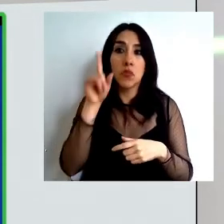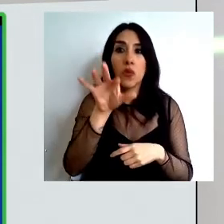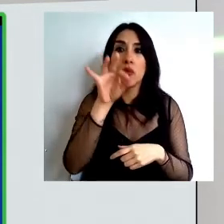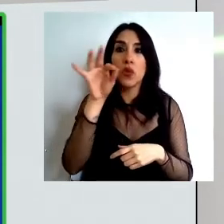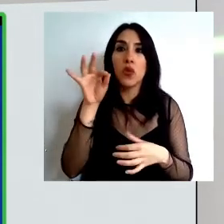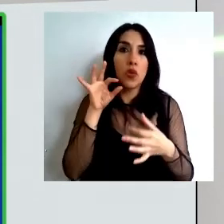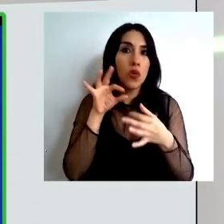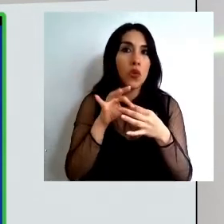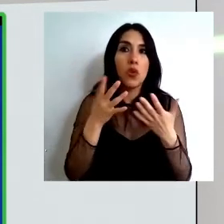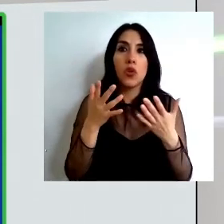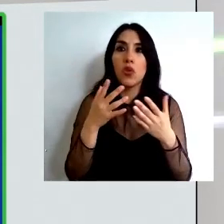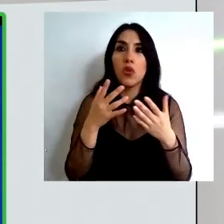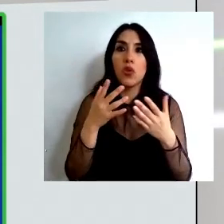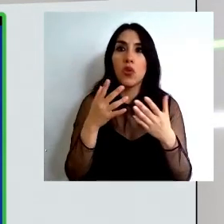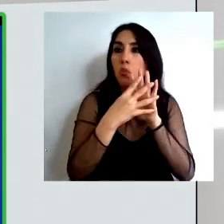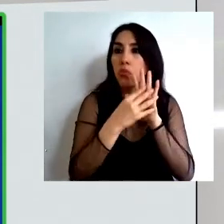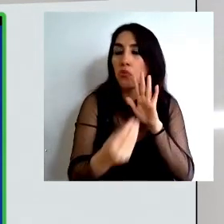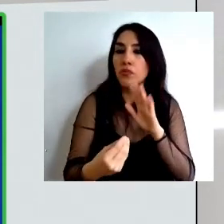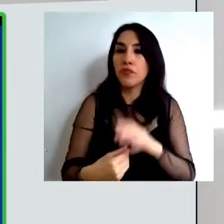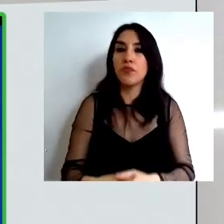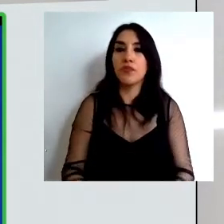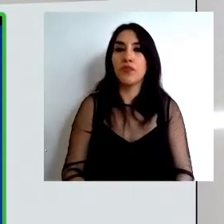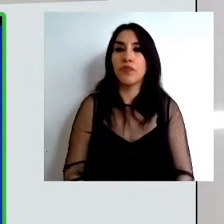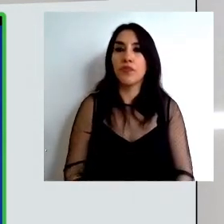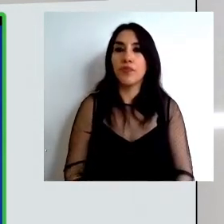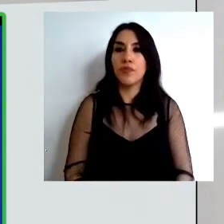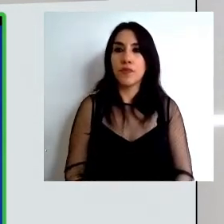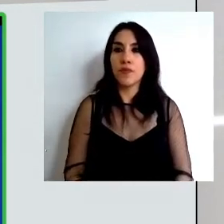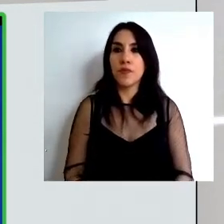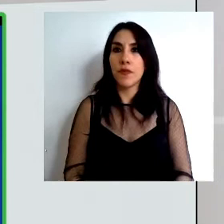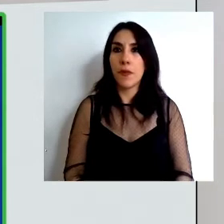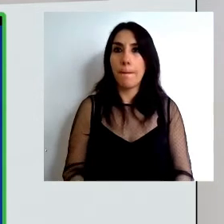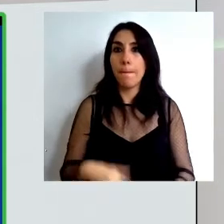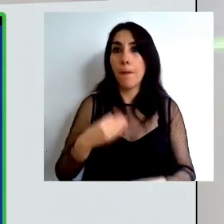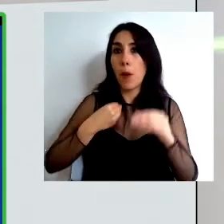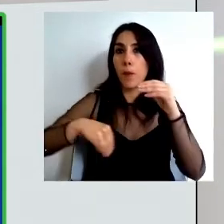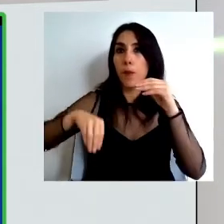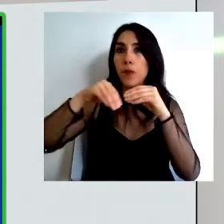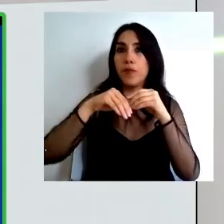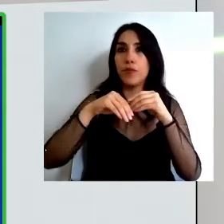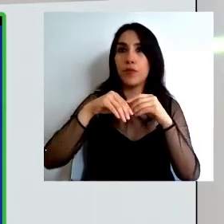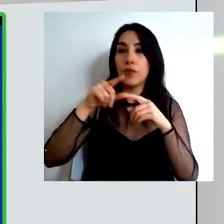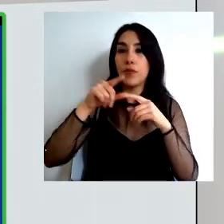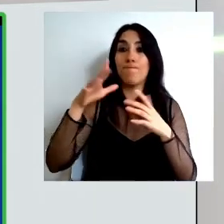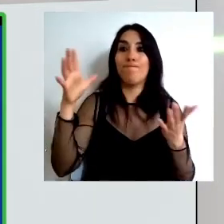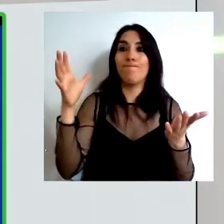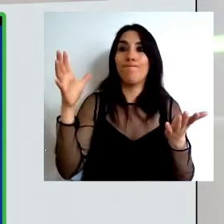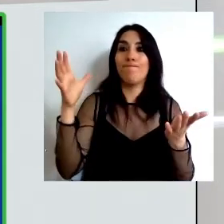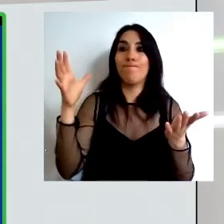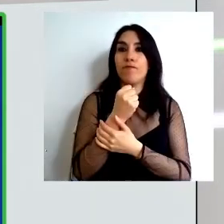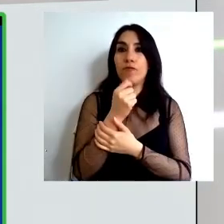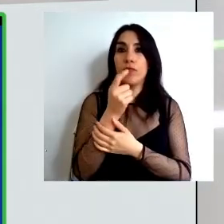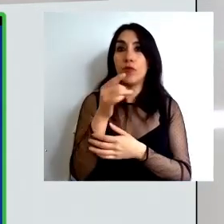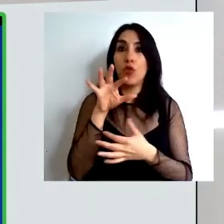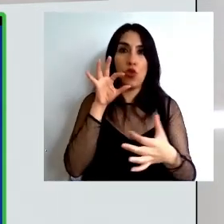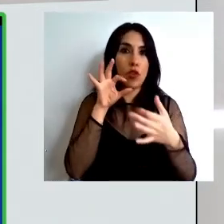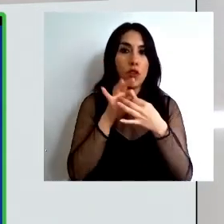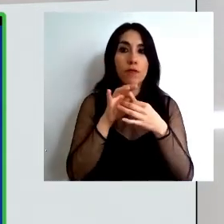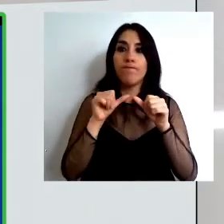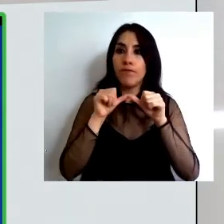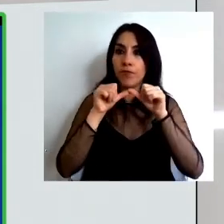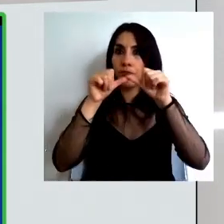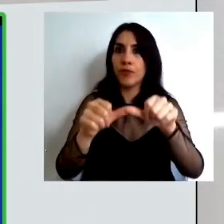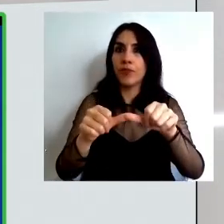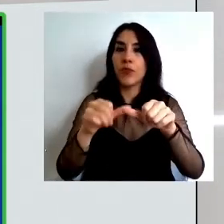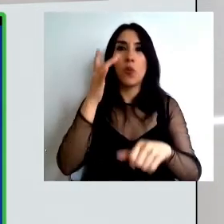sustainable relationships, sustainable partnerships, because many of our partners are with us from the beginning on, and they are